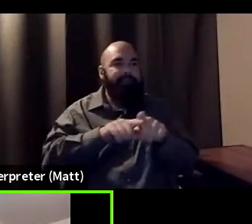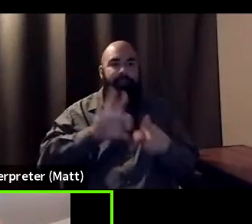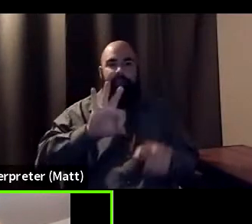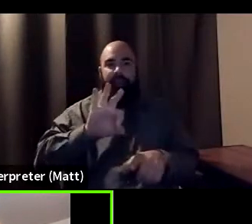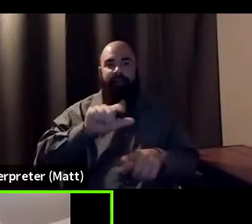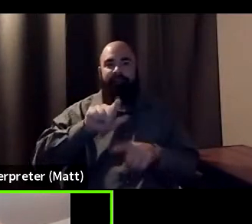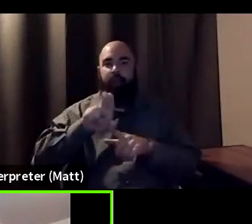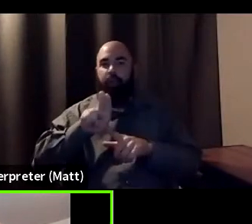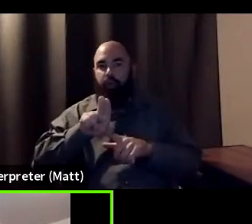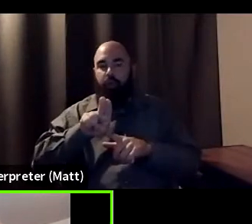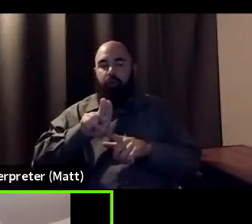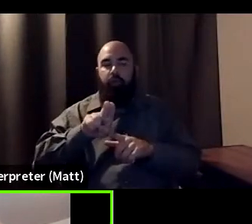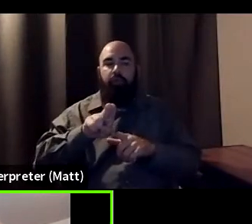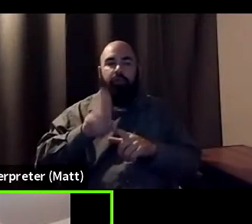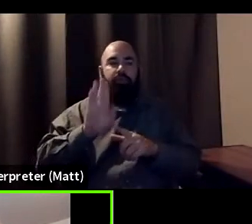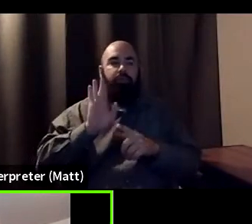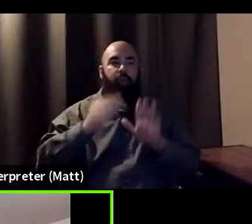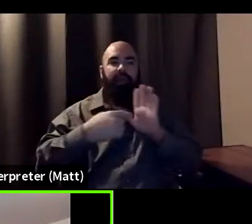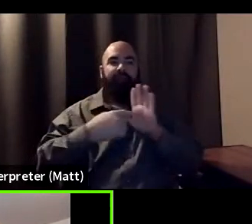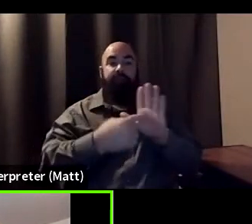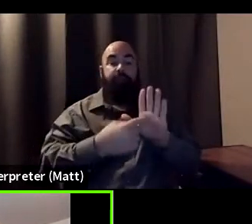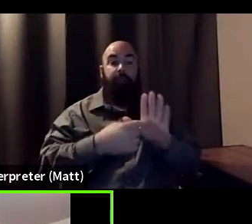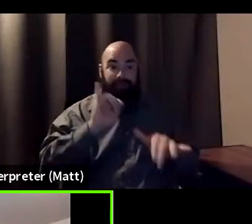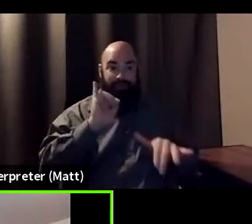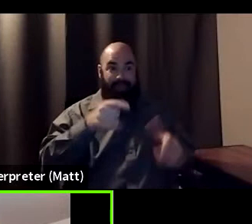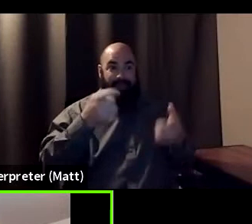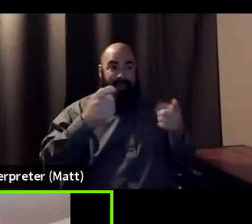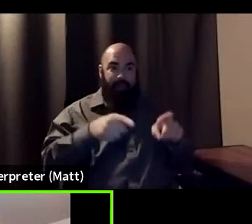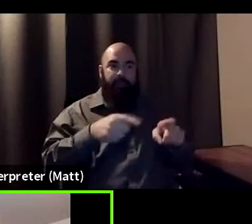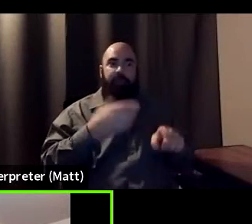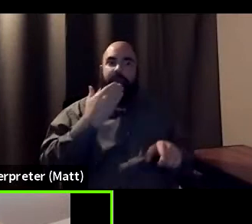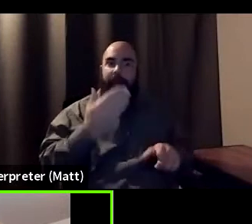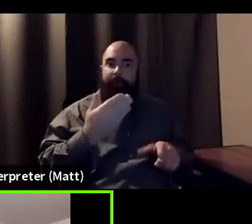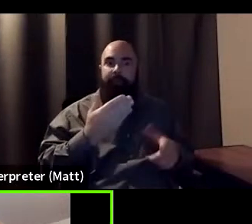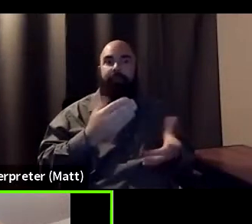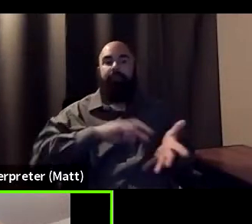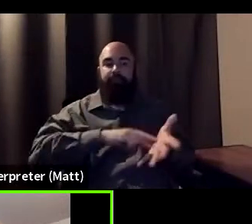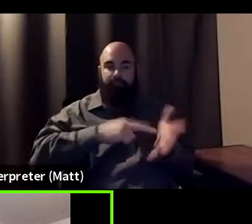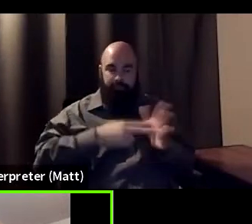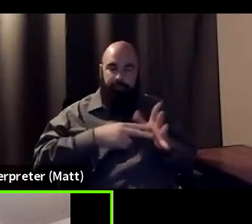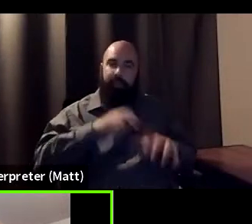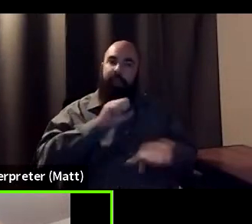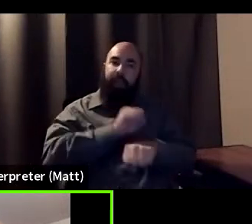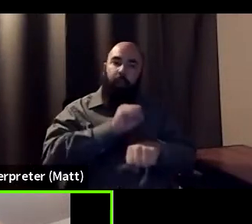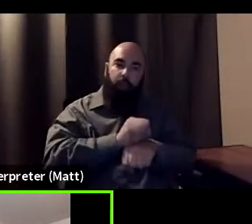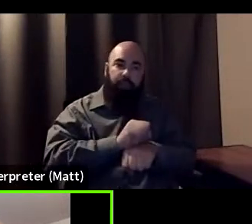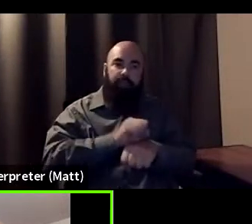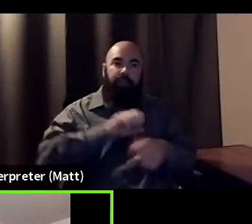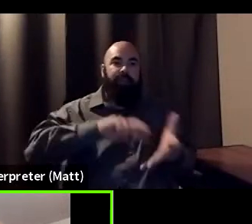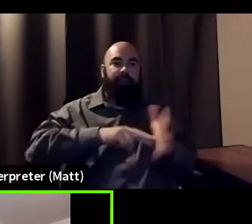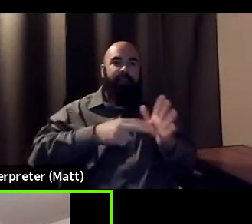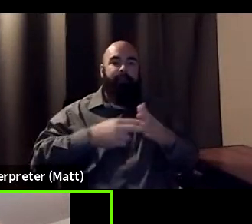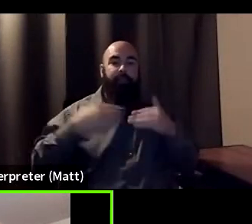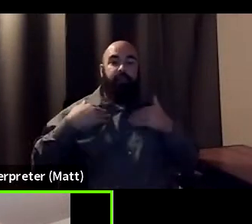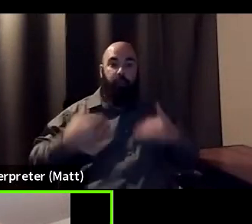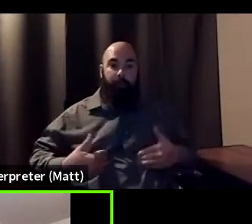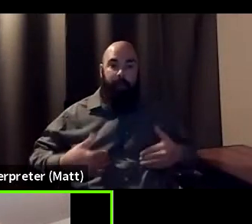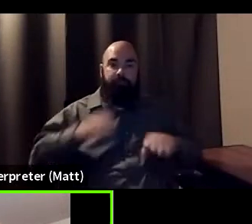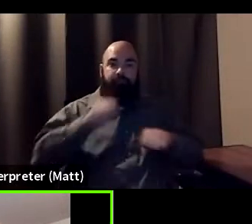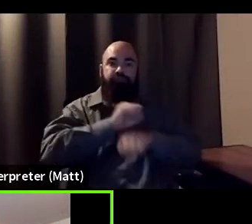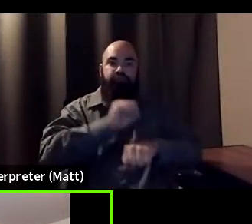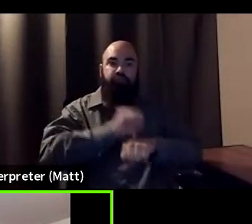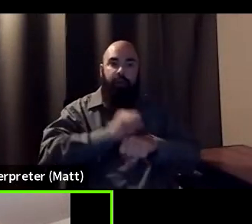like that. That's actually a good sign, because that's a sign that your immune system is kind of ramping up